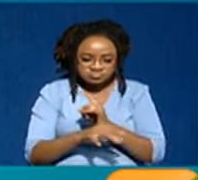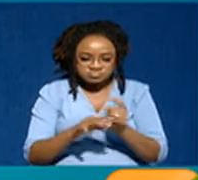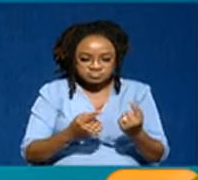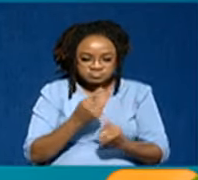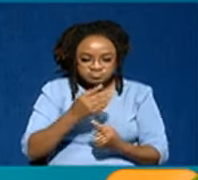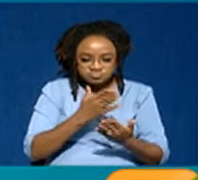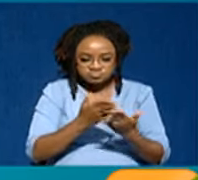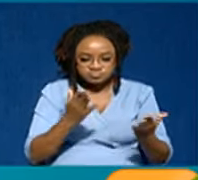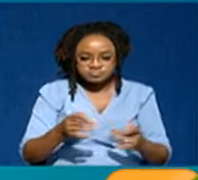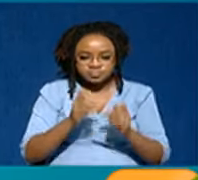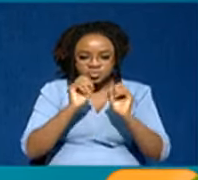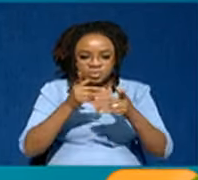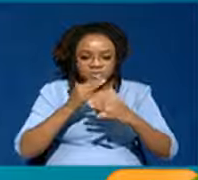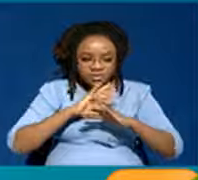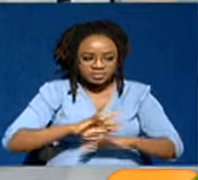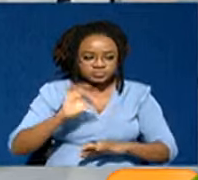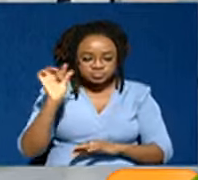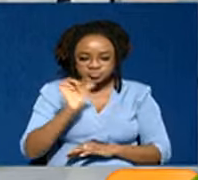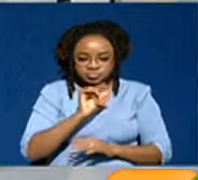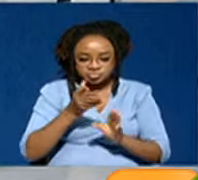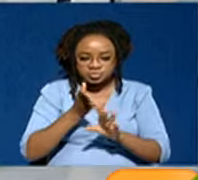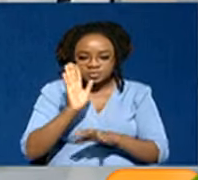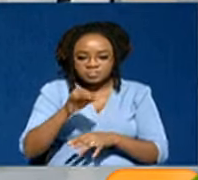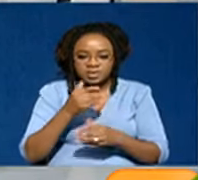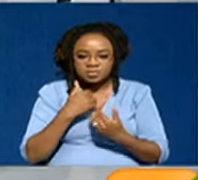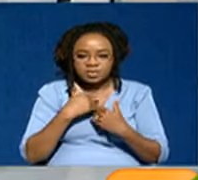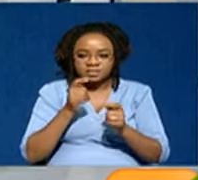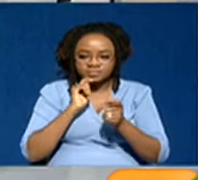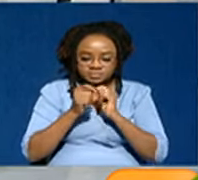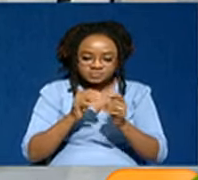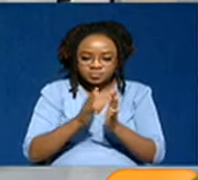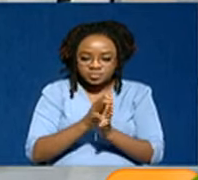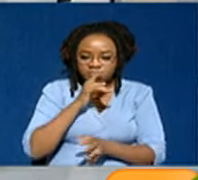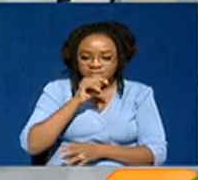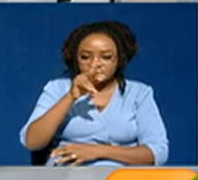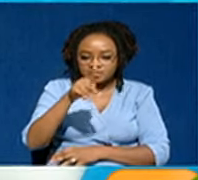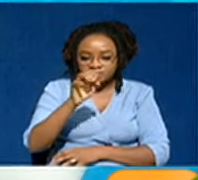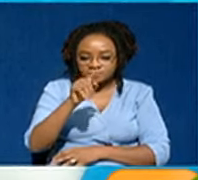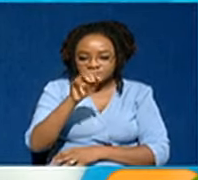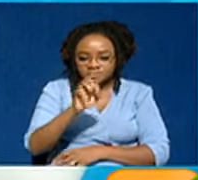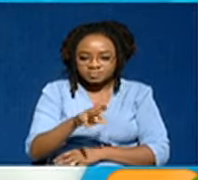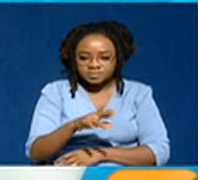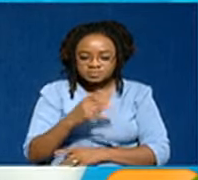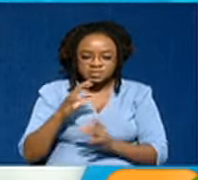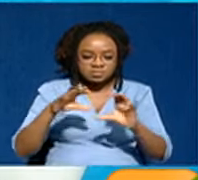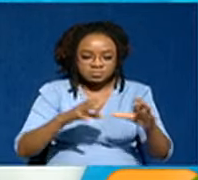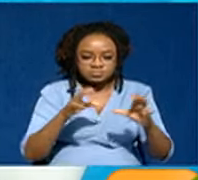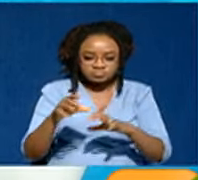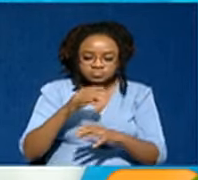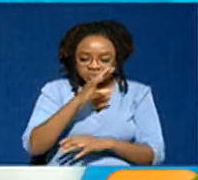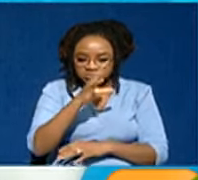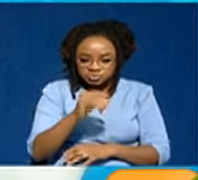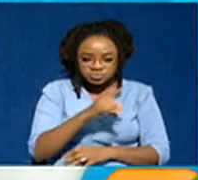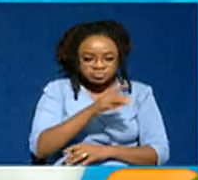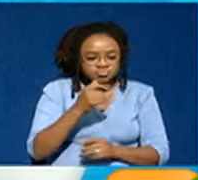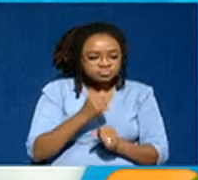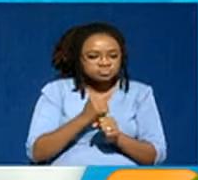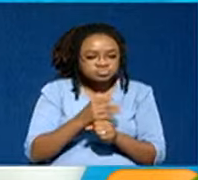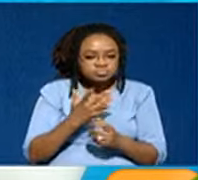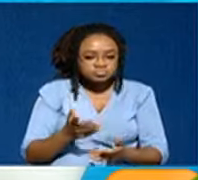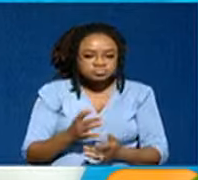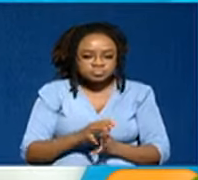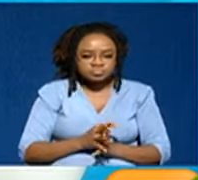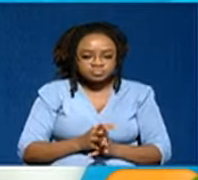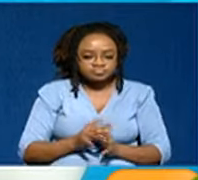Okay. Yes. I'll take a quick break. When you come back, I'll come to you, Peterson. What are you willing to accept as irreducible minimum? Because yours still has about 7 days to go.